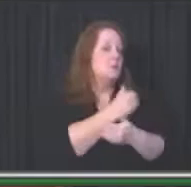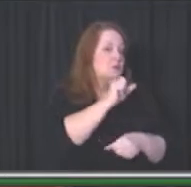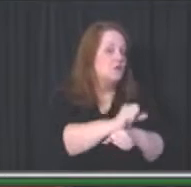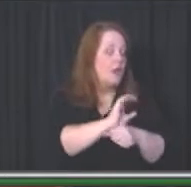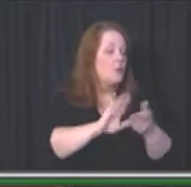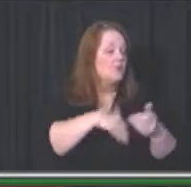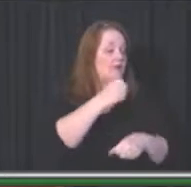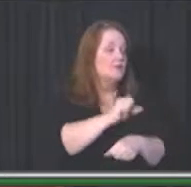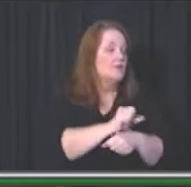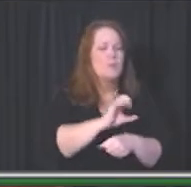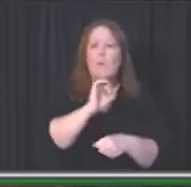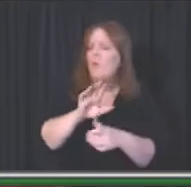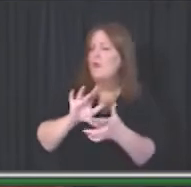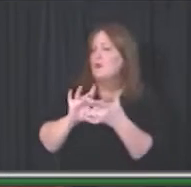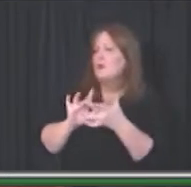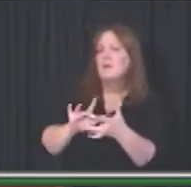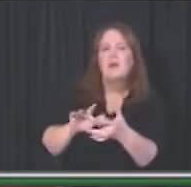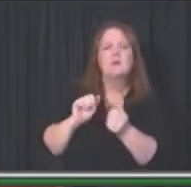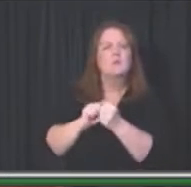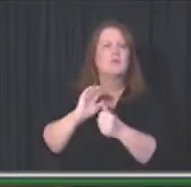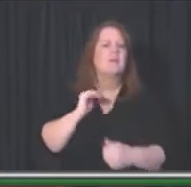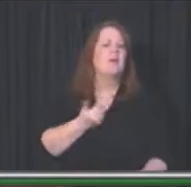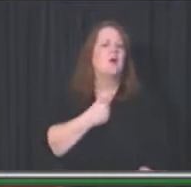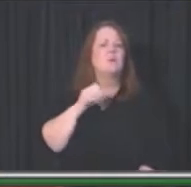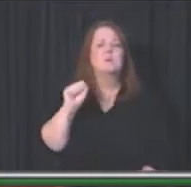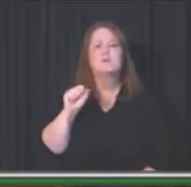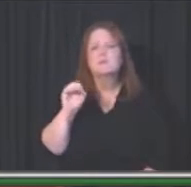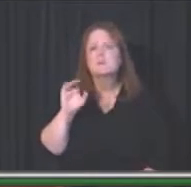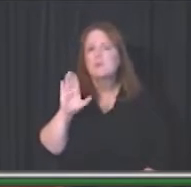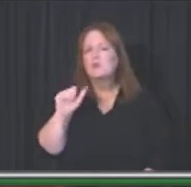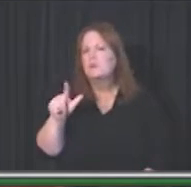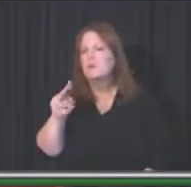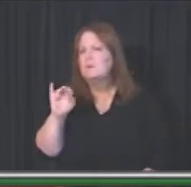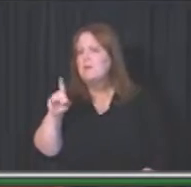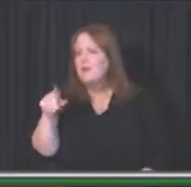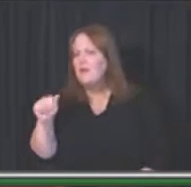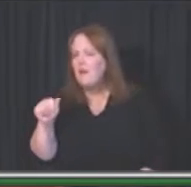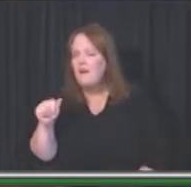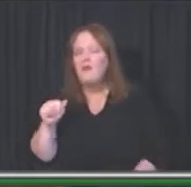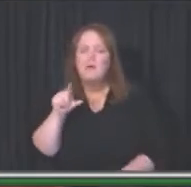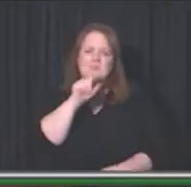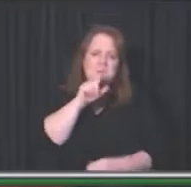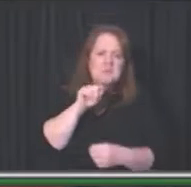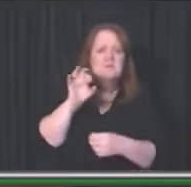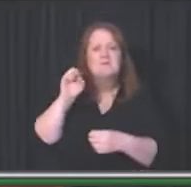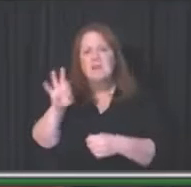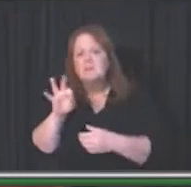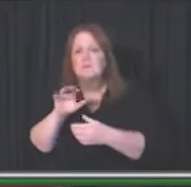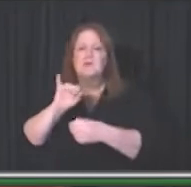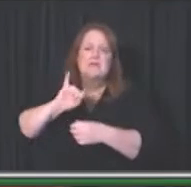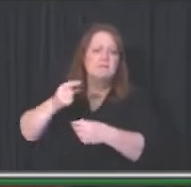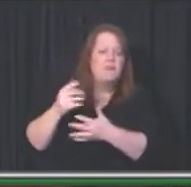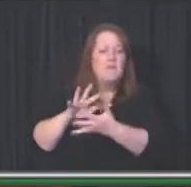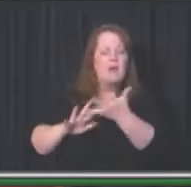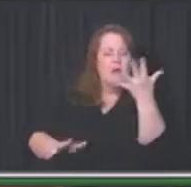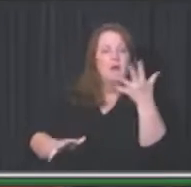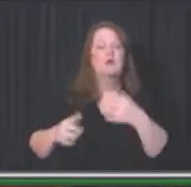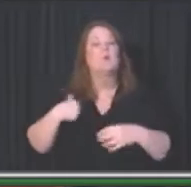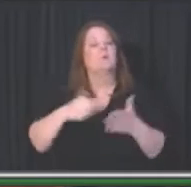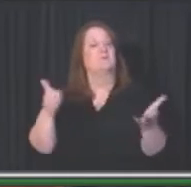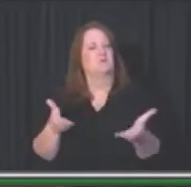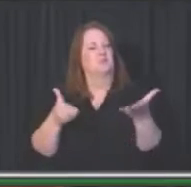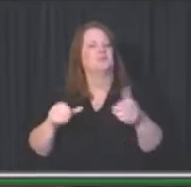with the alumni on the association's social media networks, the Alumni Association encourages you to maintain your Hornet